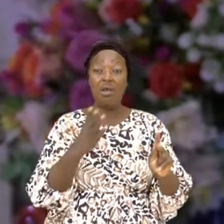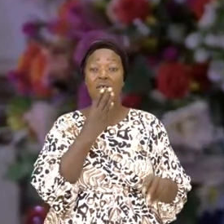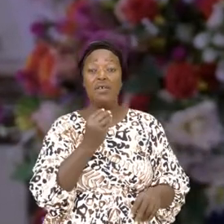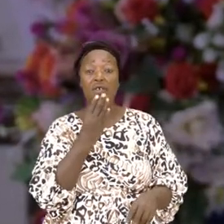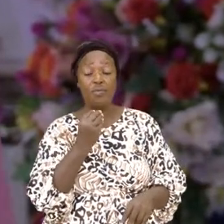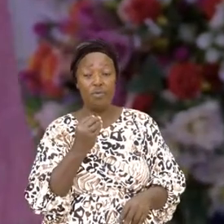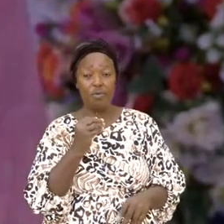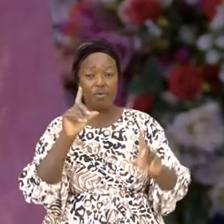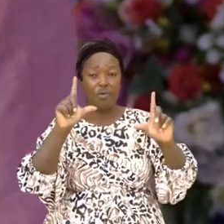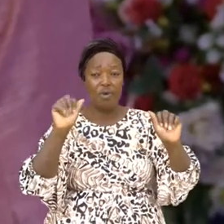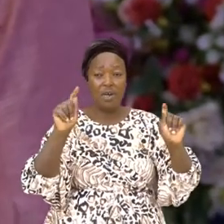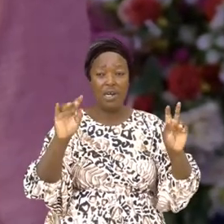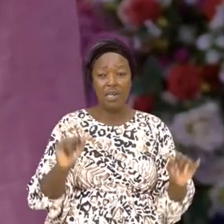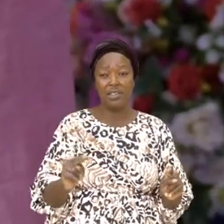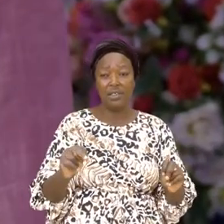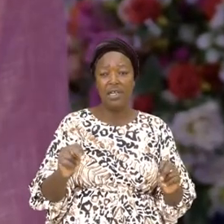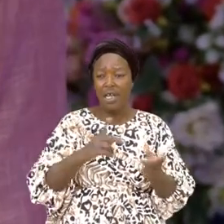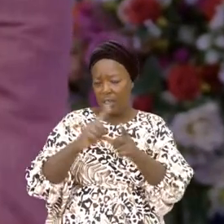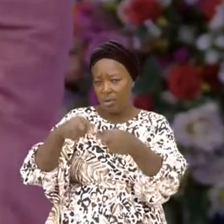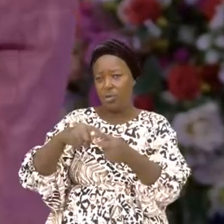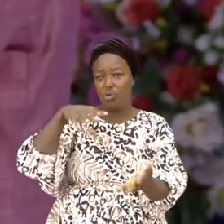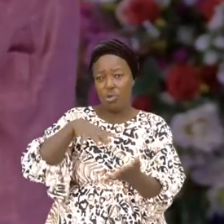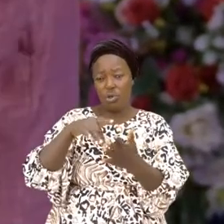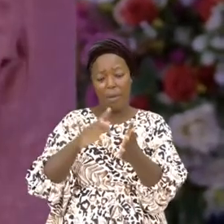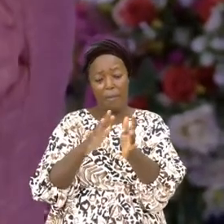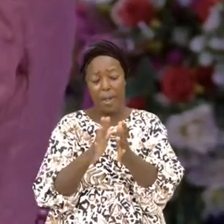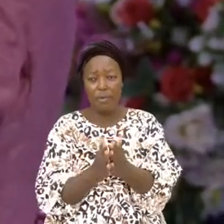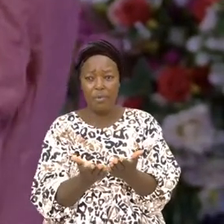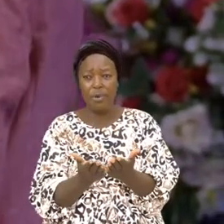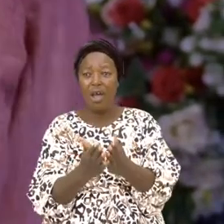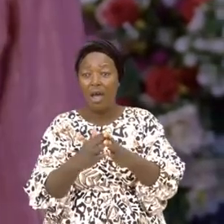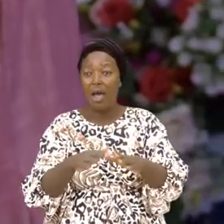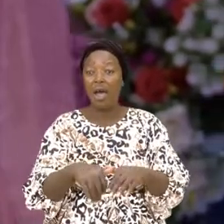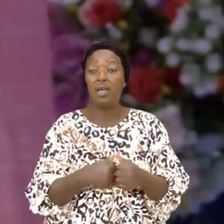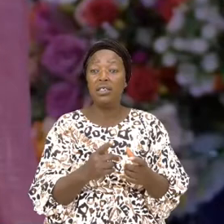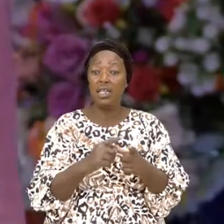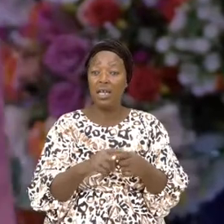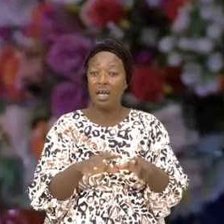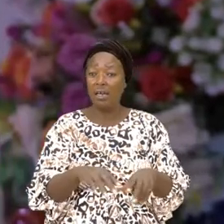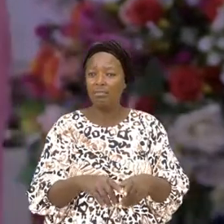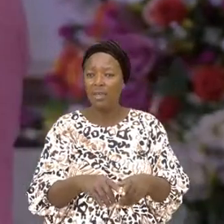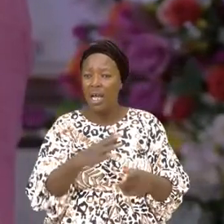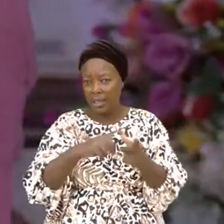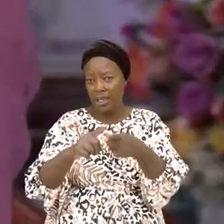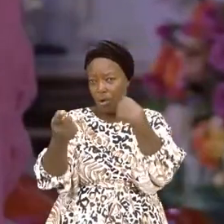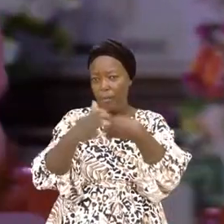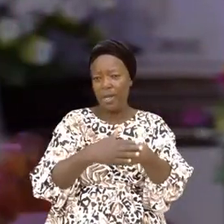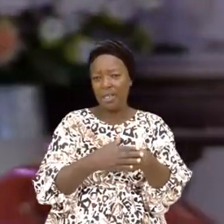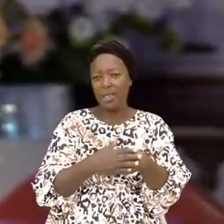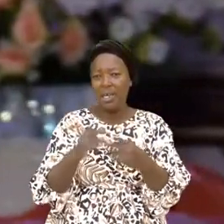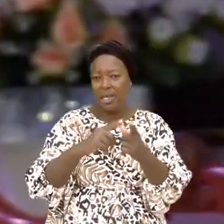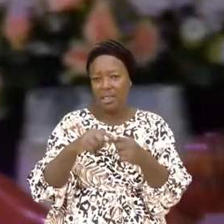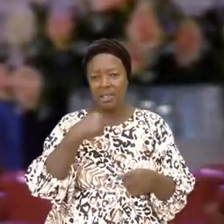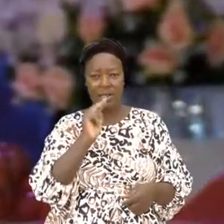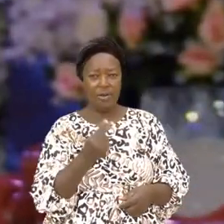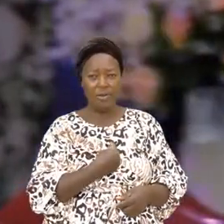Latin, and they go to study Bible, high places. Then they come back and they tell